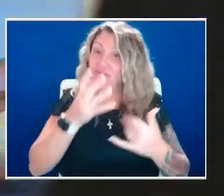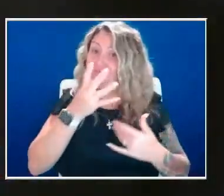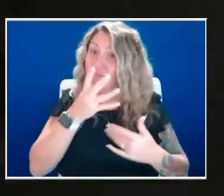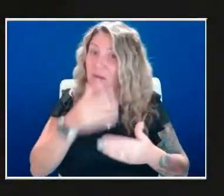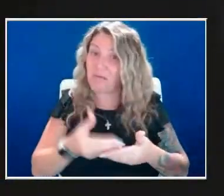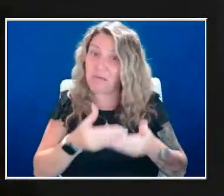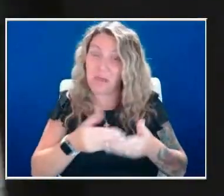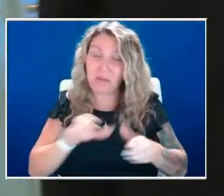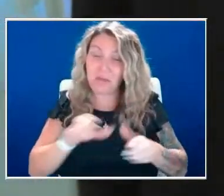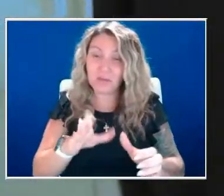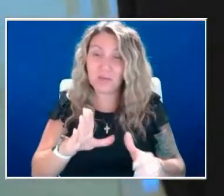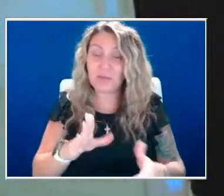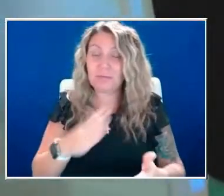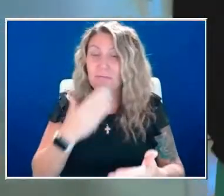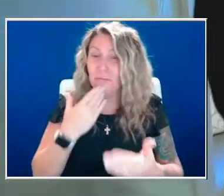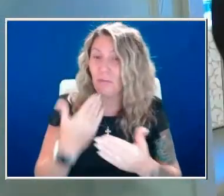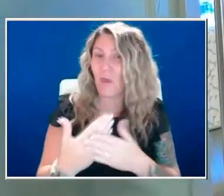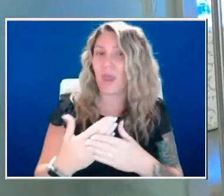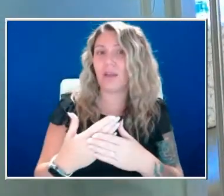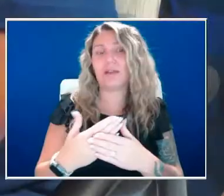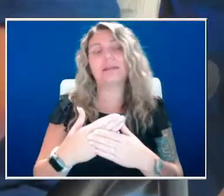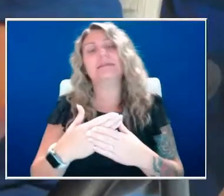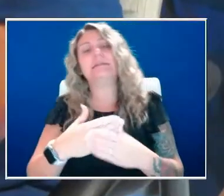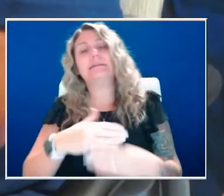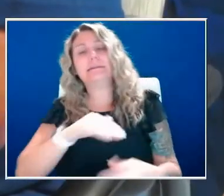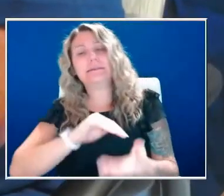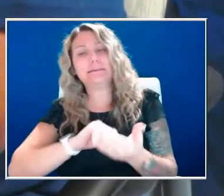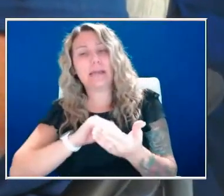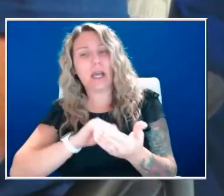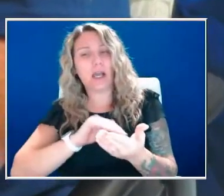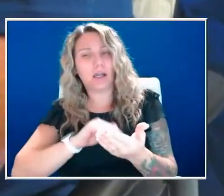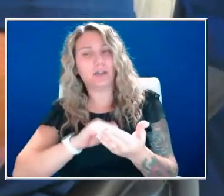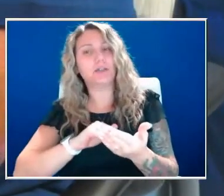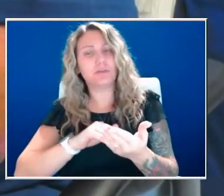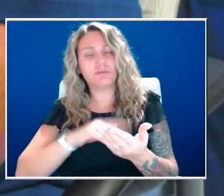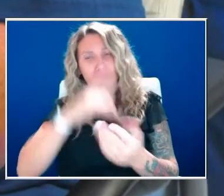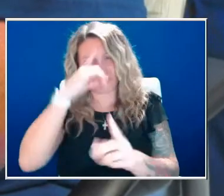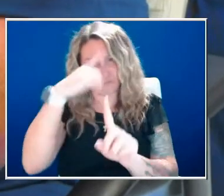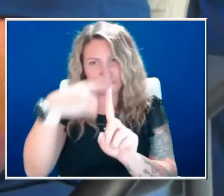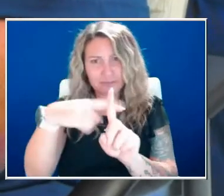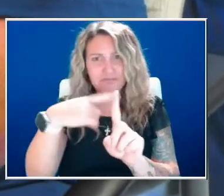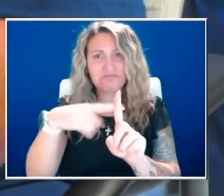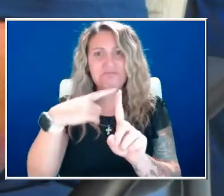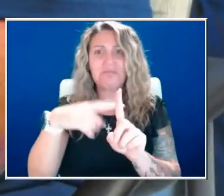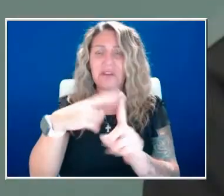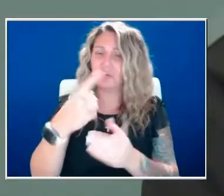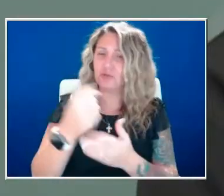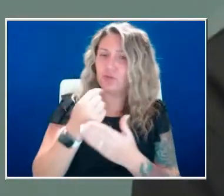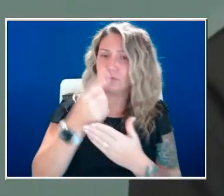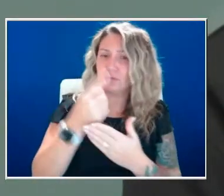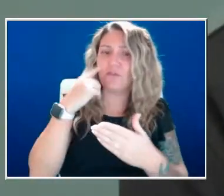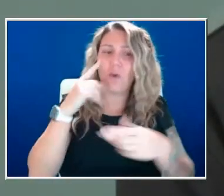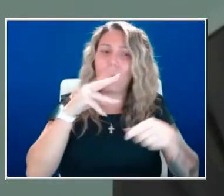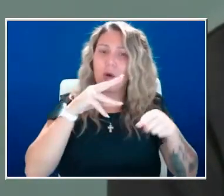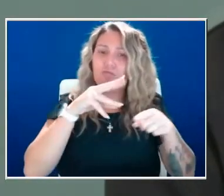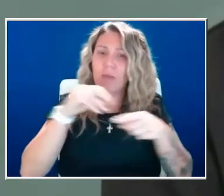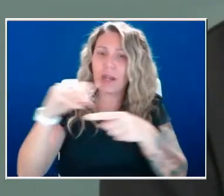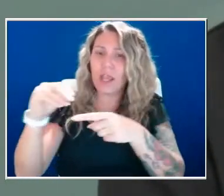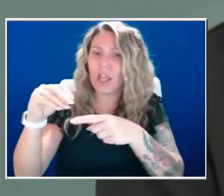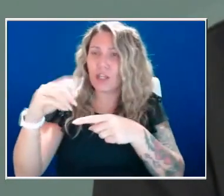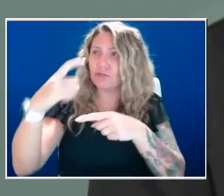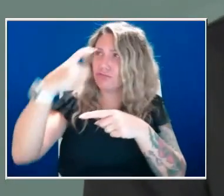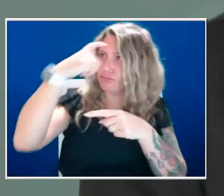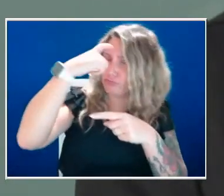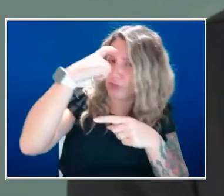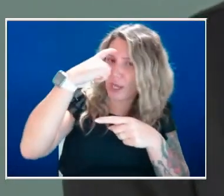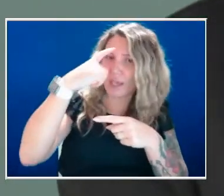optimistic about using radiation to treat the AVM located near Amy's speech and movement centers. We'll start thinking about timing